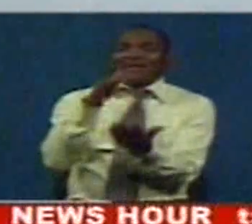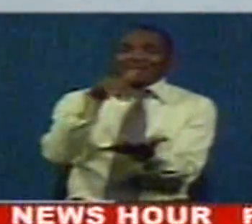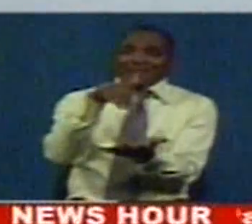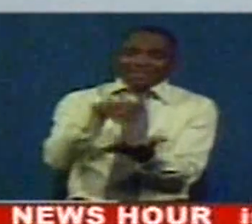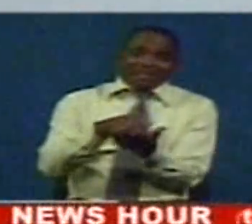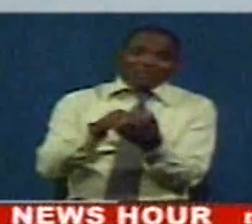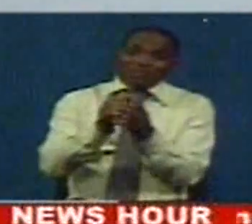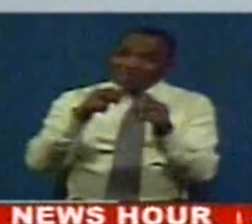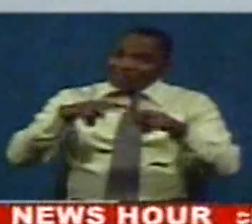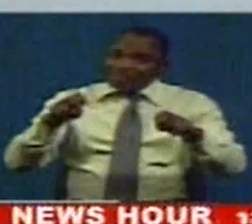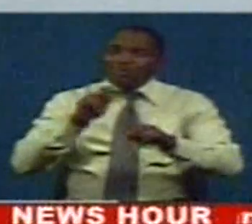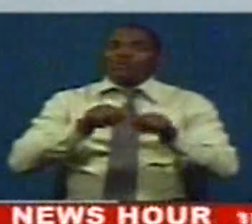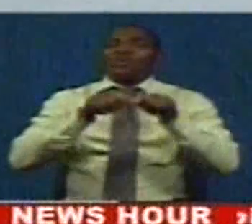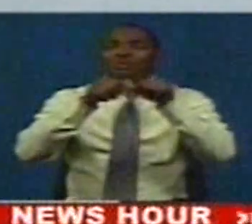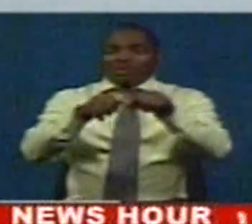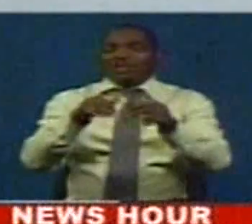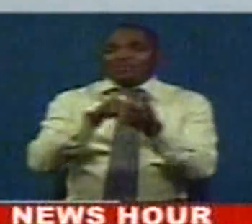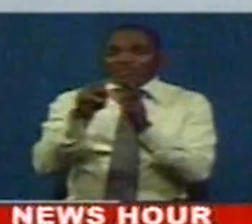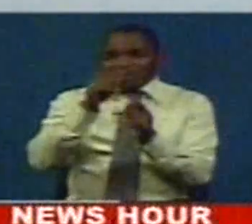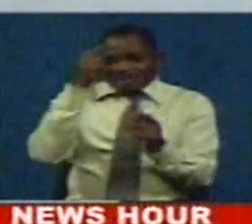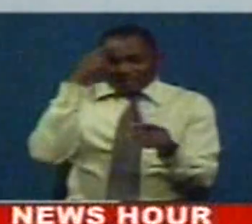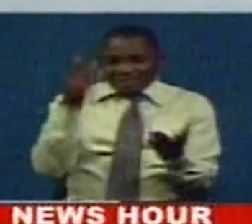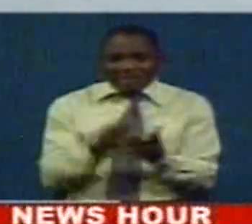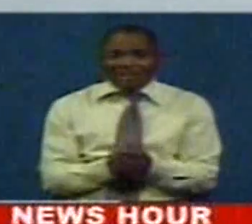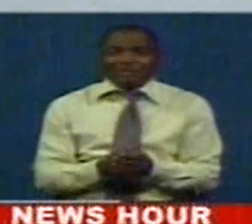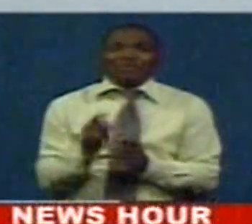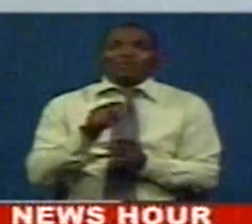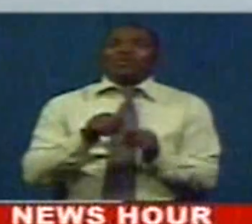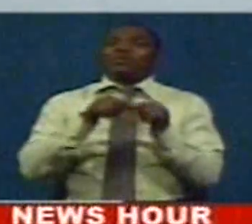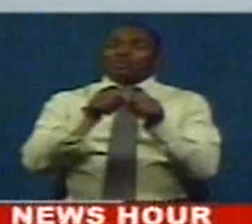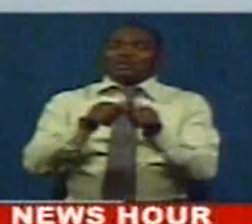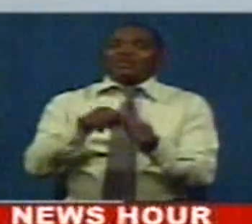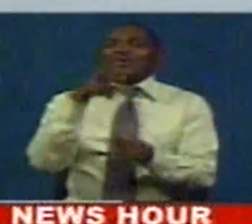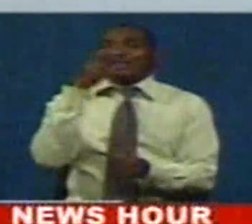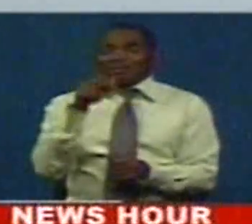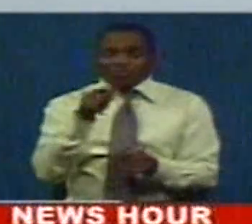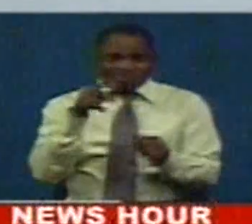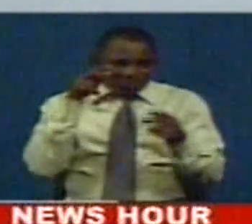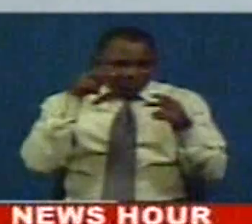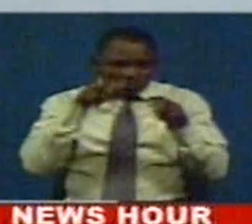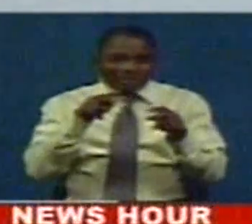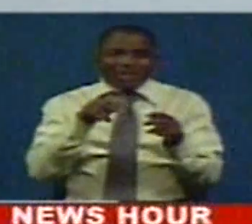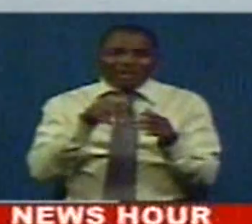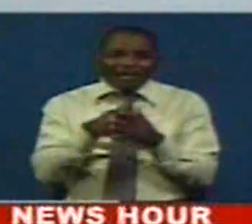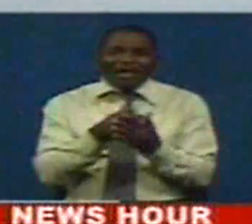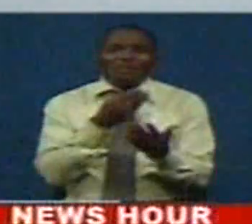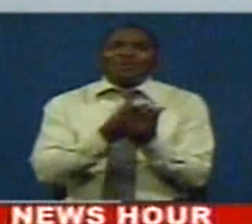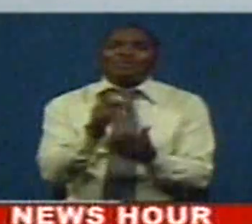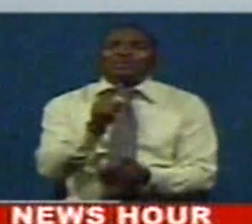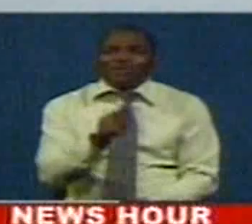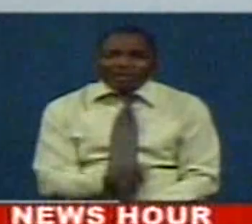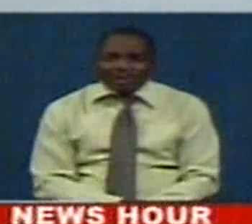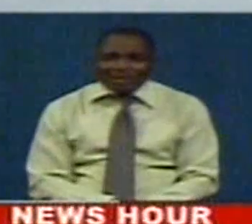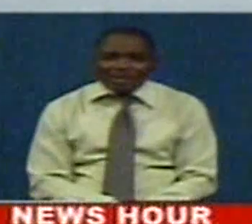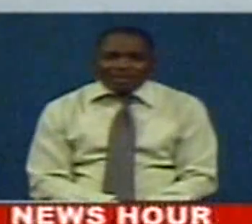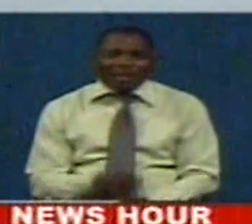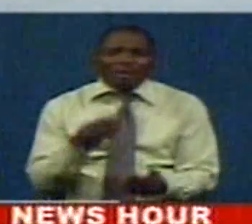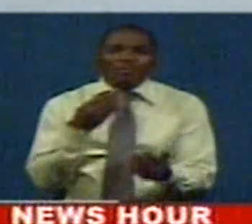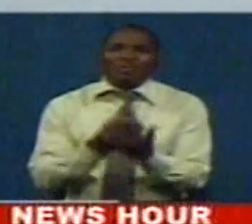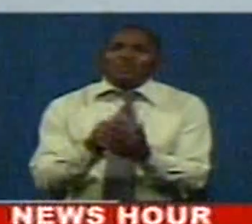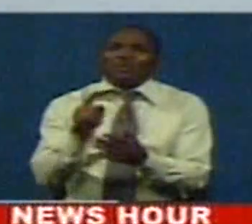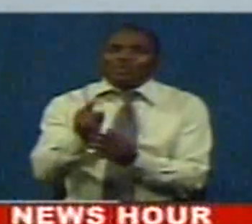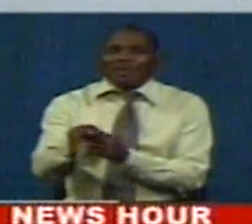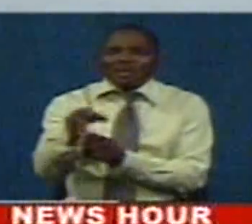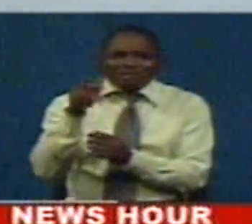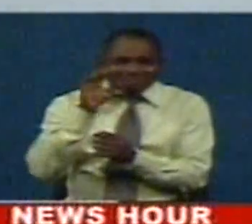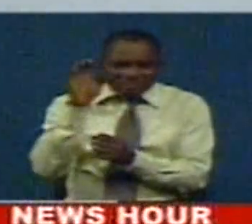crime, it pays to, people will say that it even pays to commit crime. So we'll be looking at the money. Where is the money? We'll be tracing